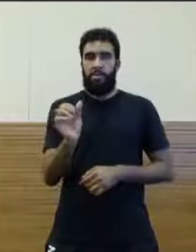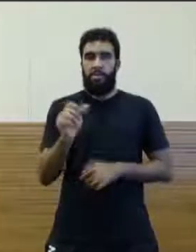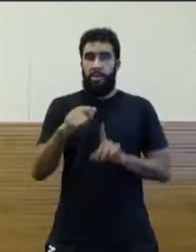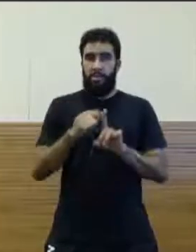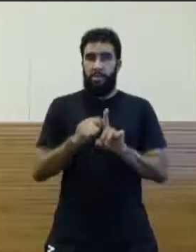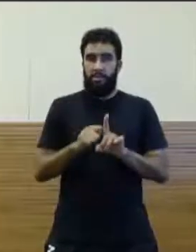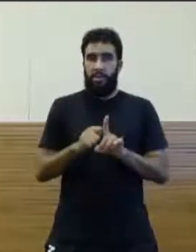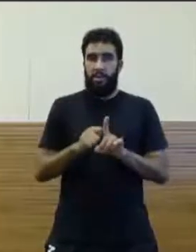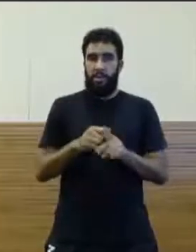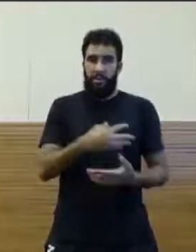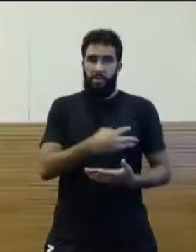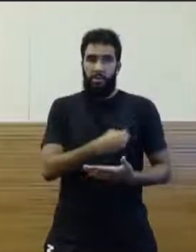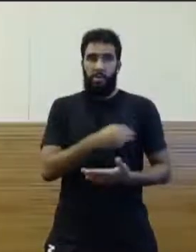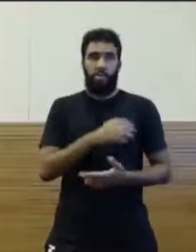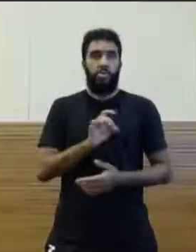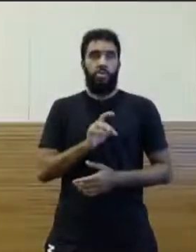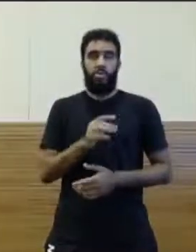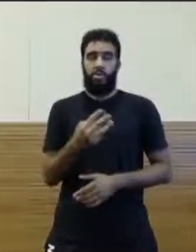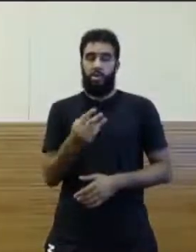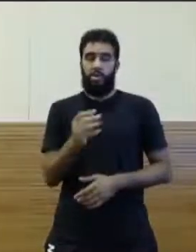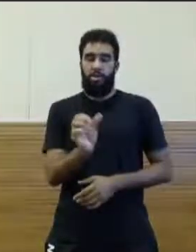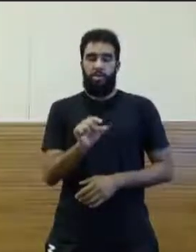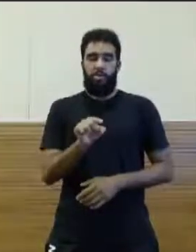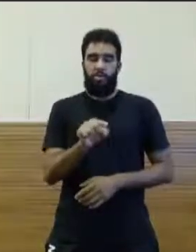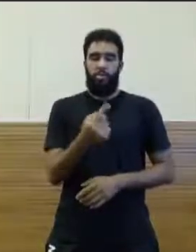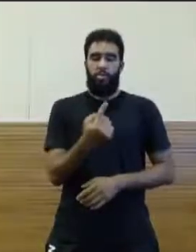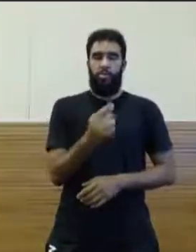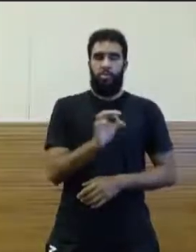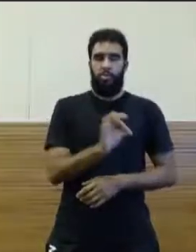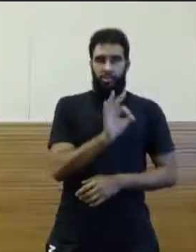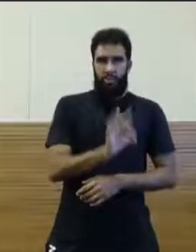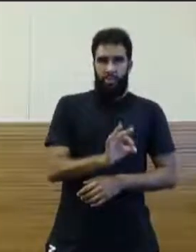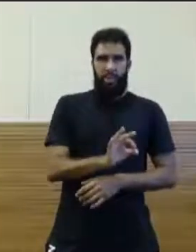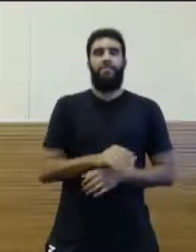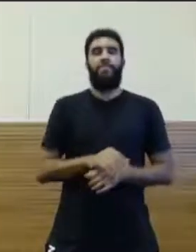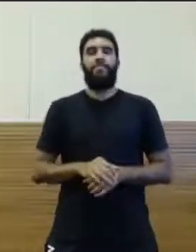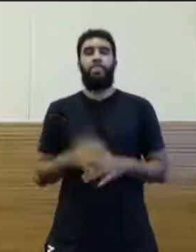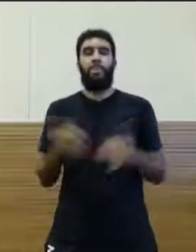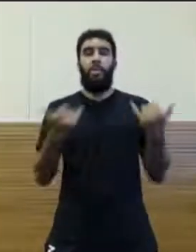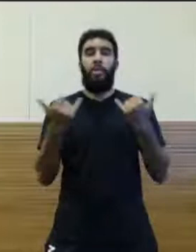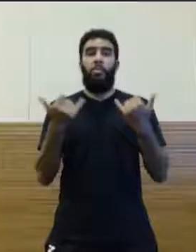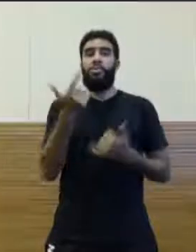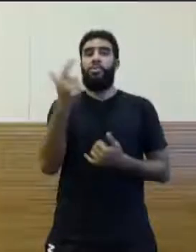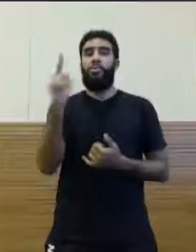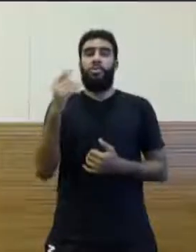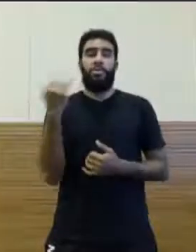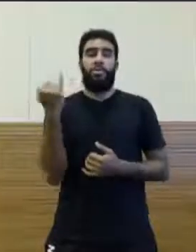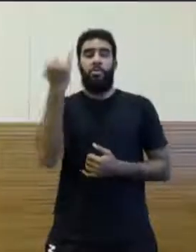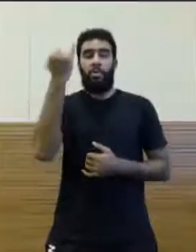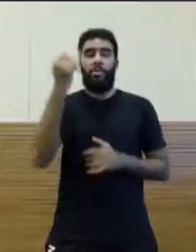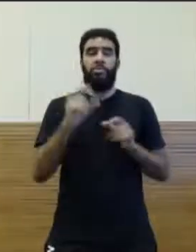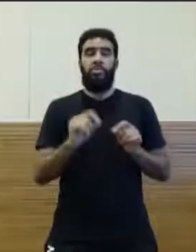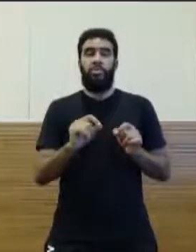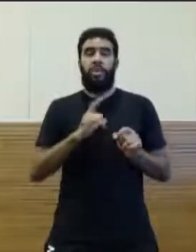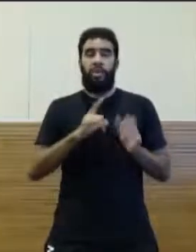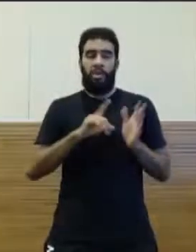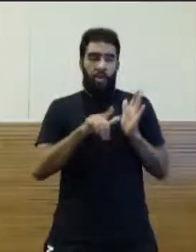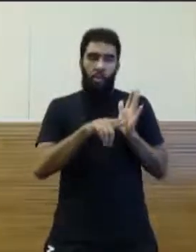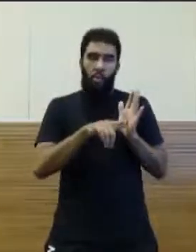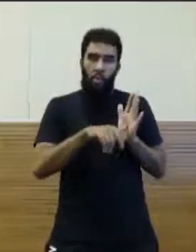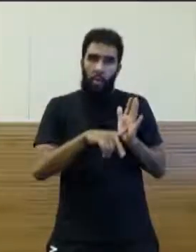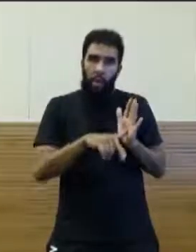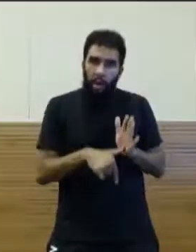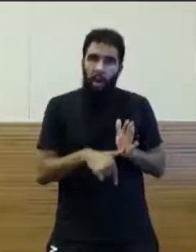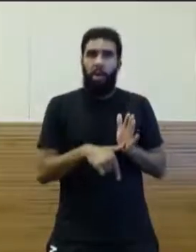were being breastfed was 36.1%. Other important data are associated